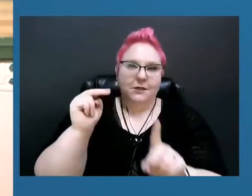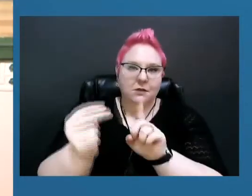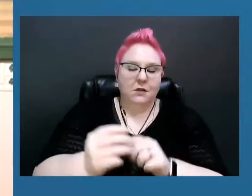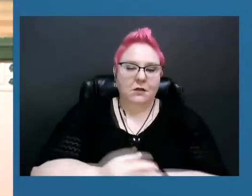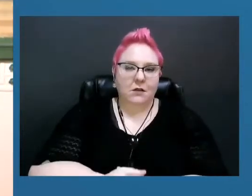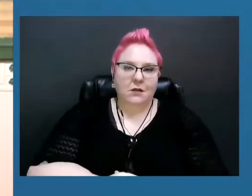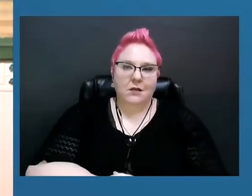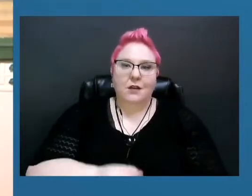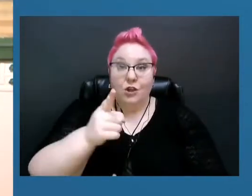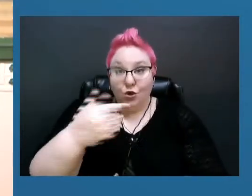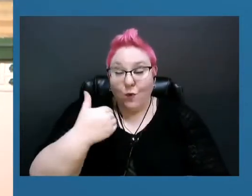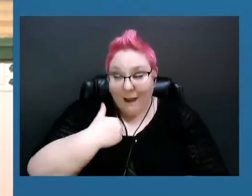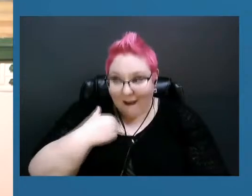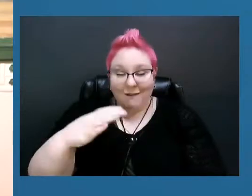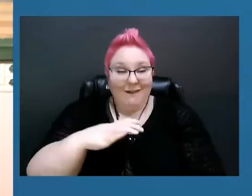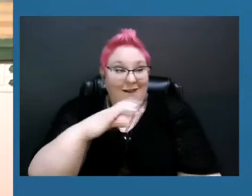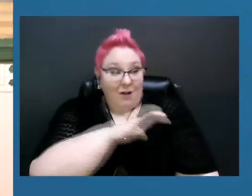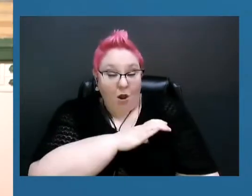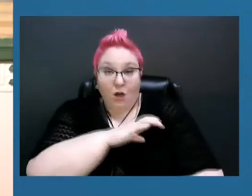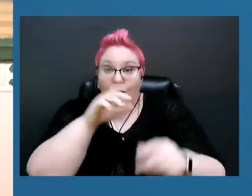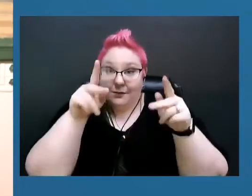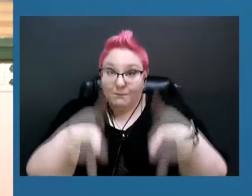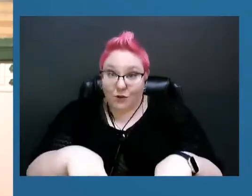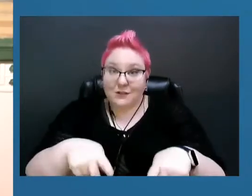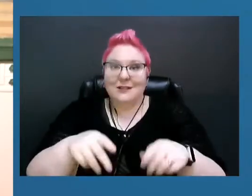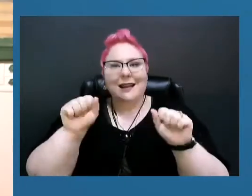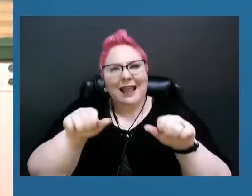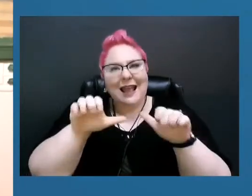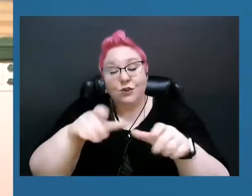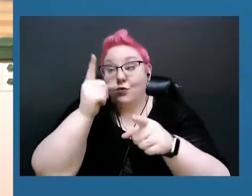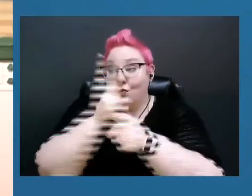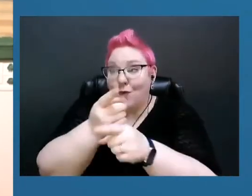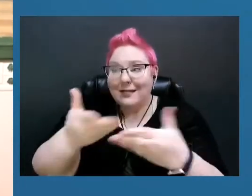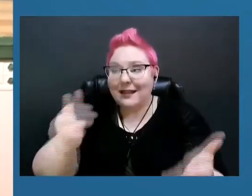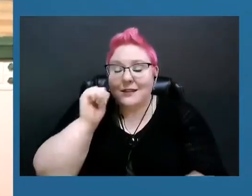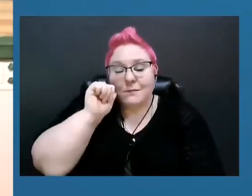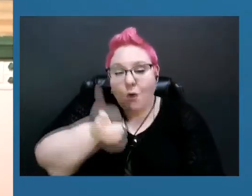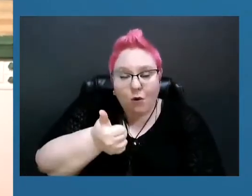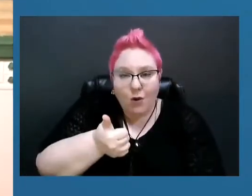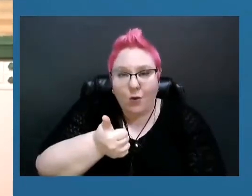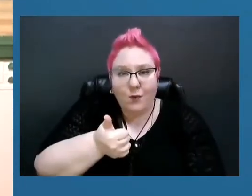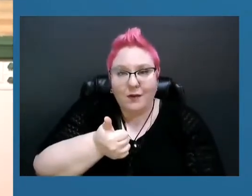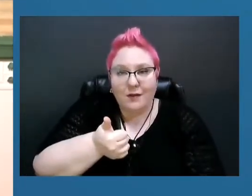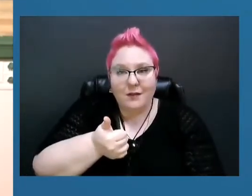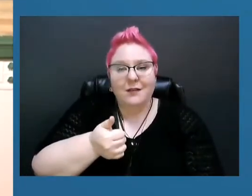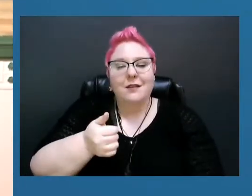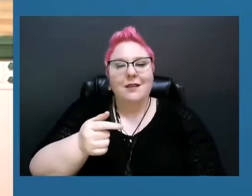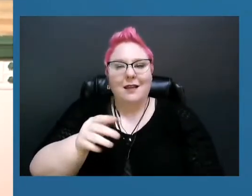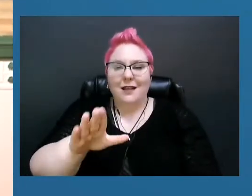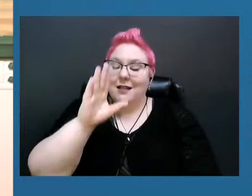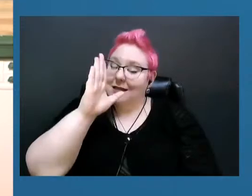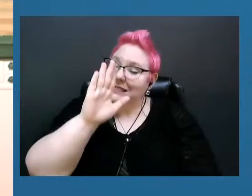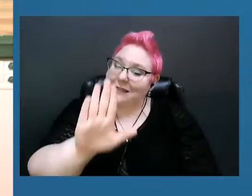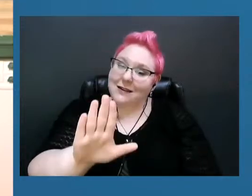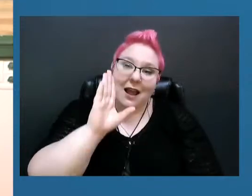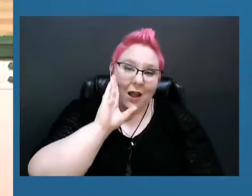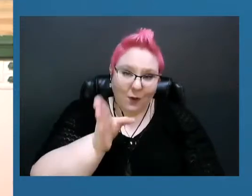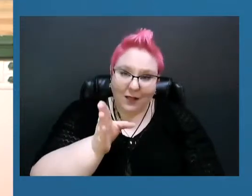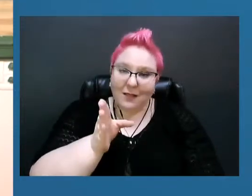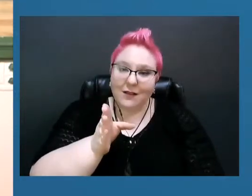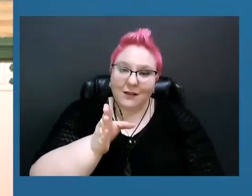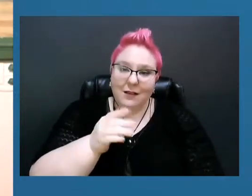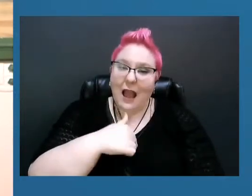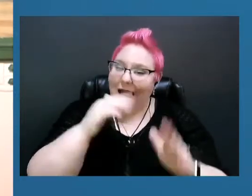of Congress who can do the right thing tomorrow, right? We can listen, I'm going to give everybody, I have